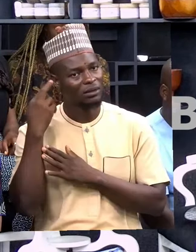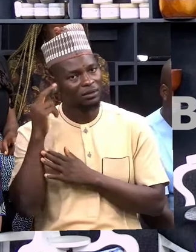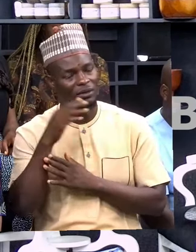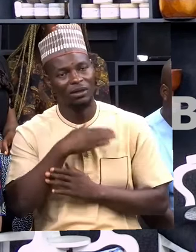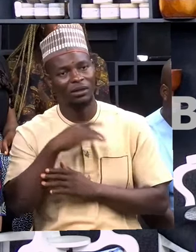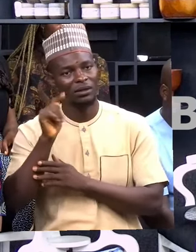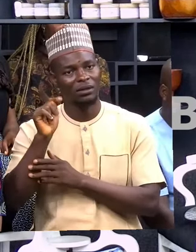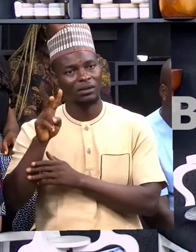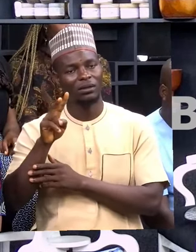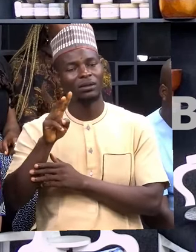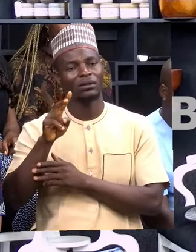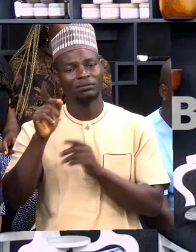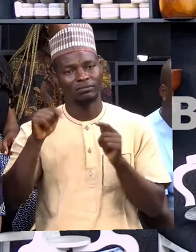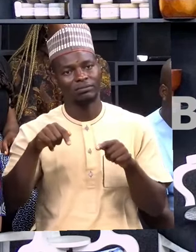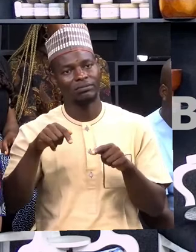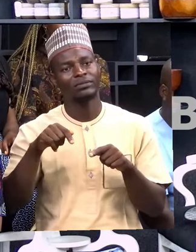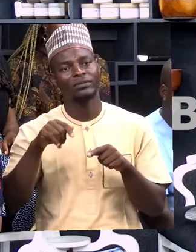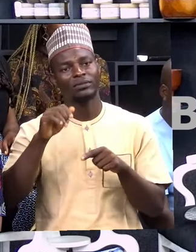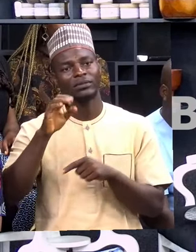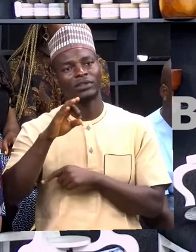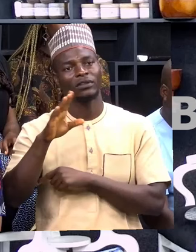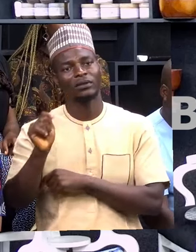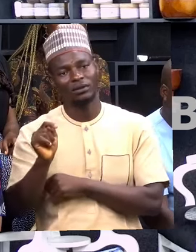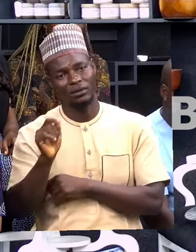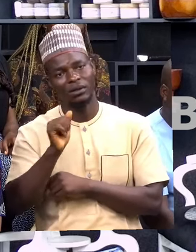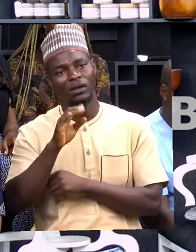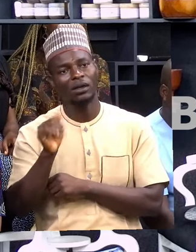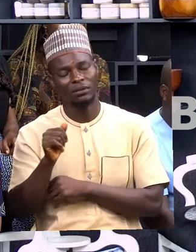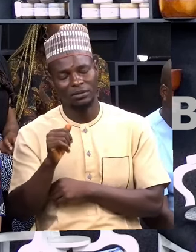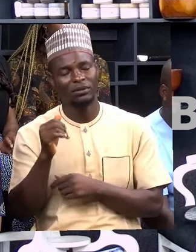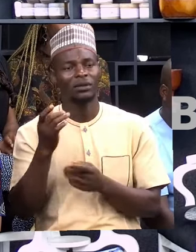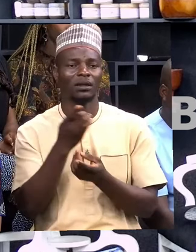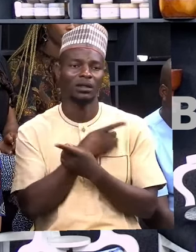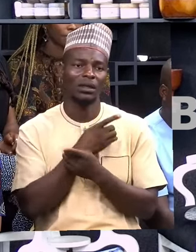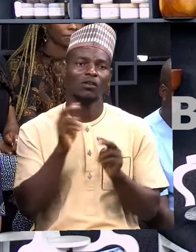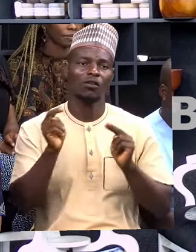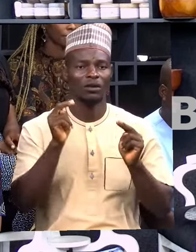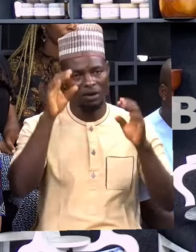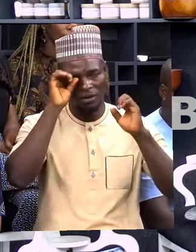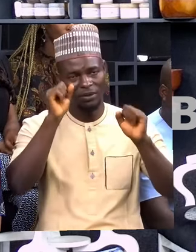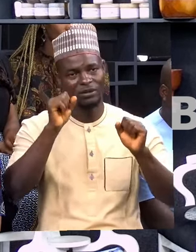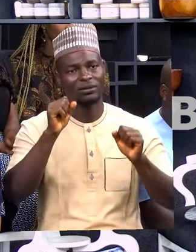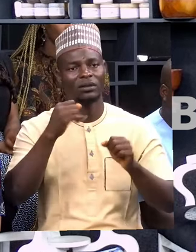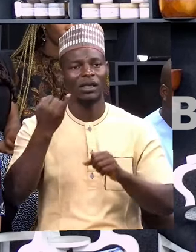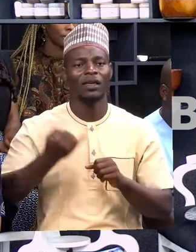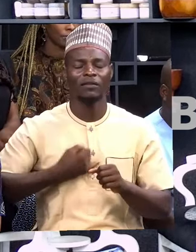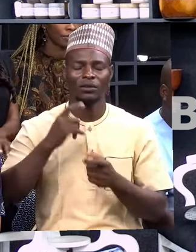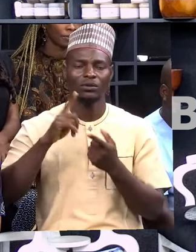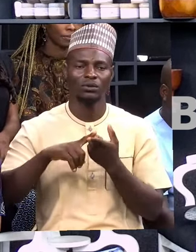Galadima District, FCT Abuja. Dear ordinary president, sir, invitation